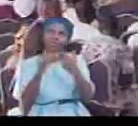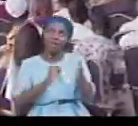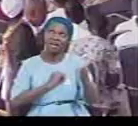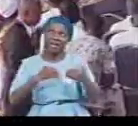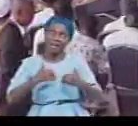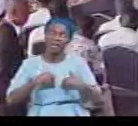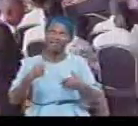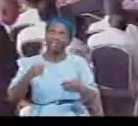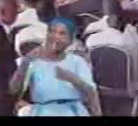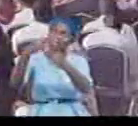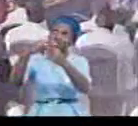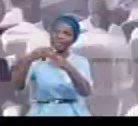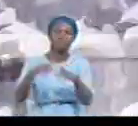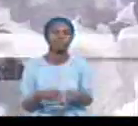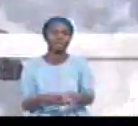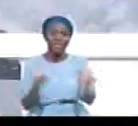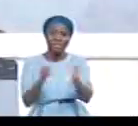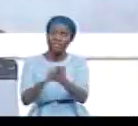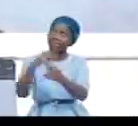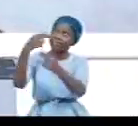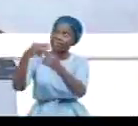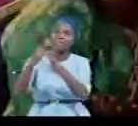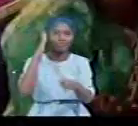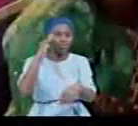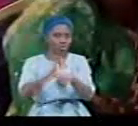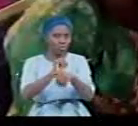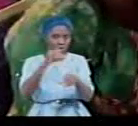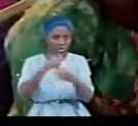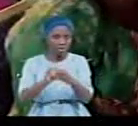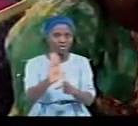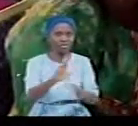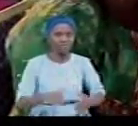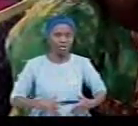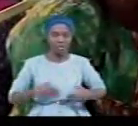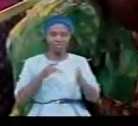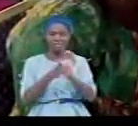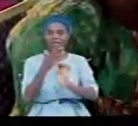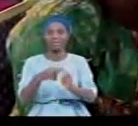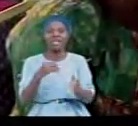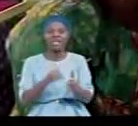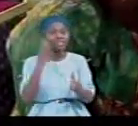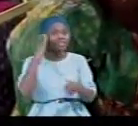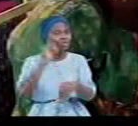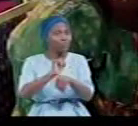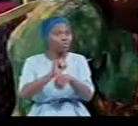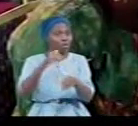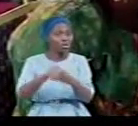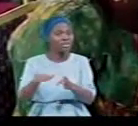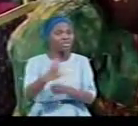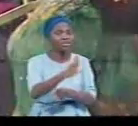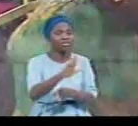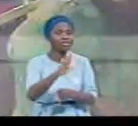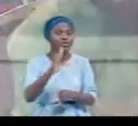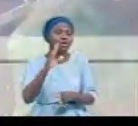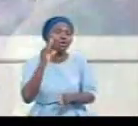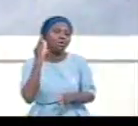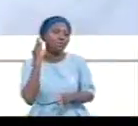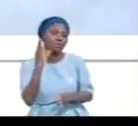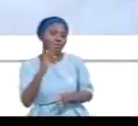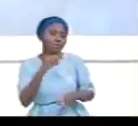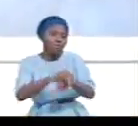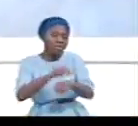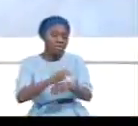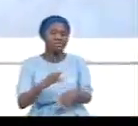That name will work in your life. It will work in your ministry. If you believe that